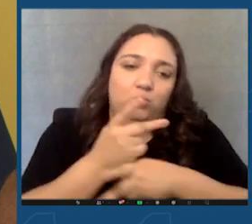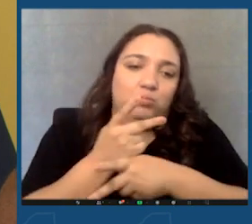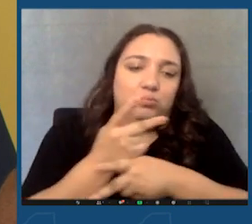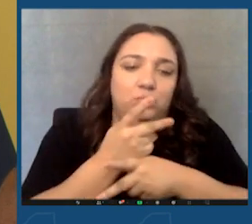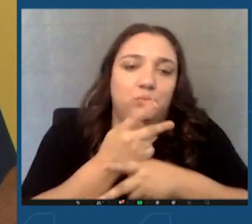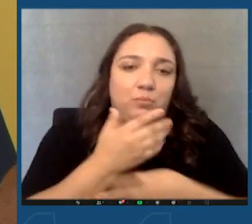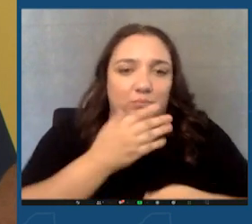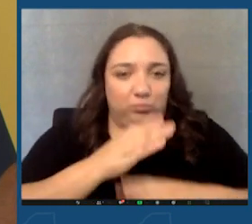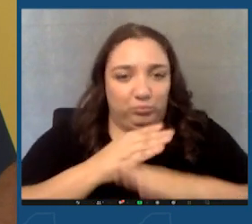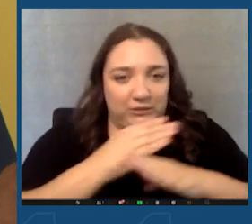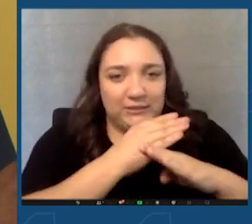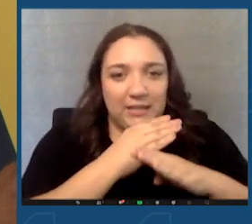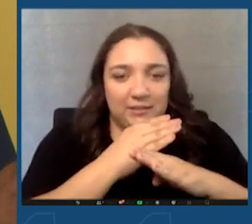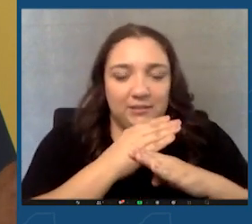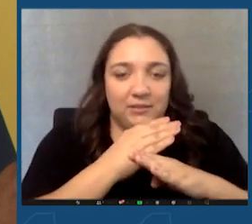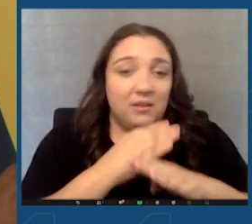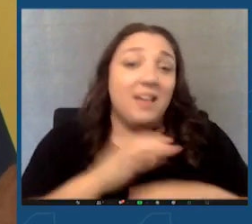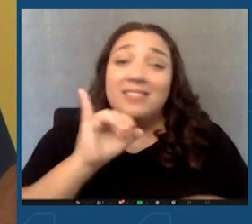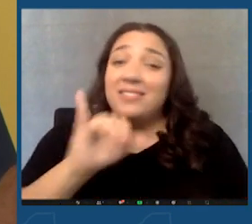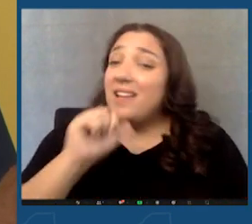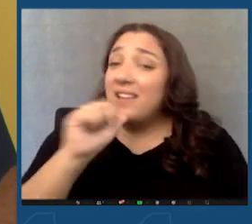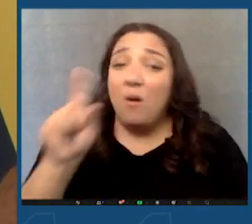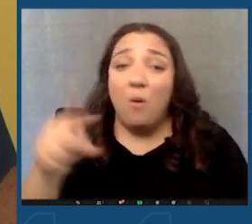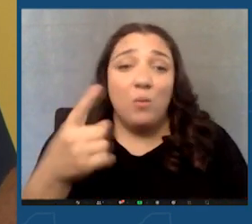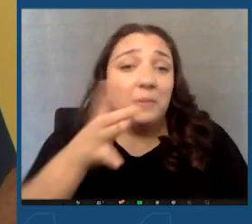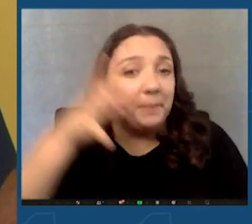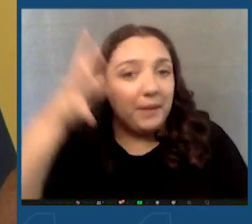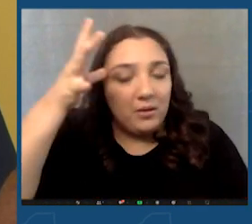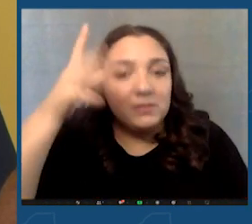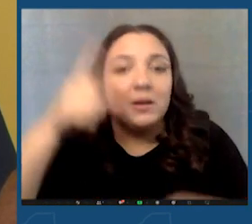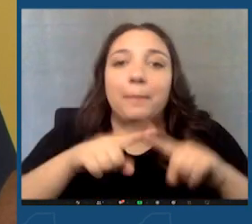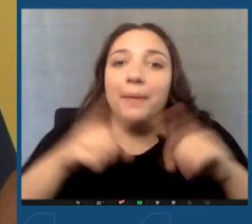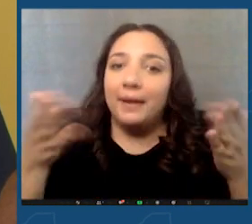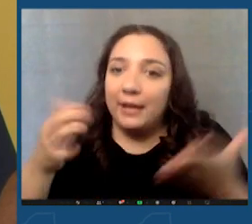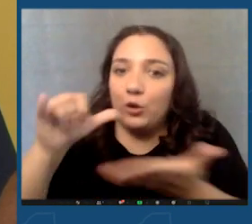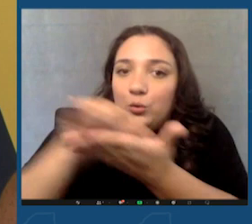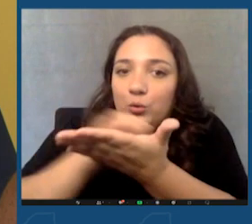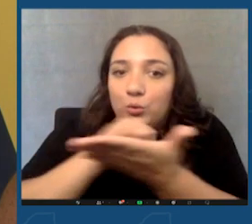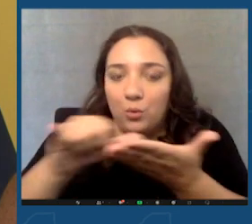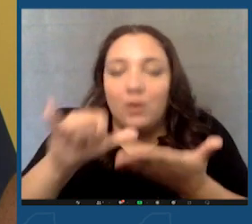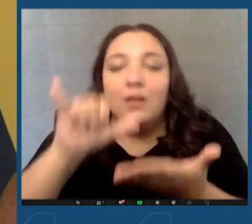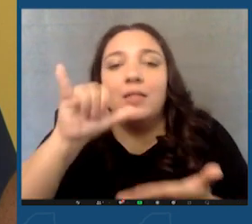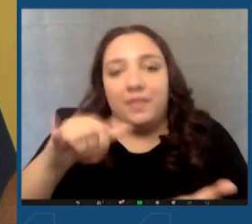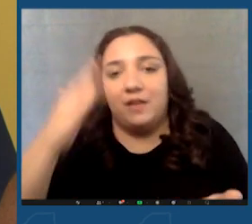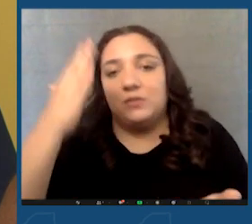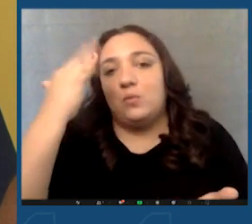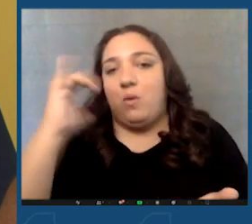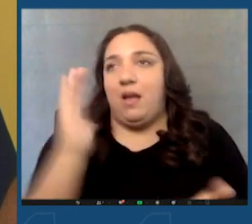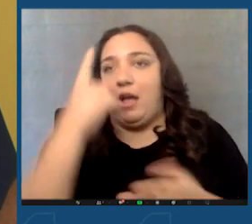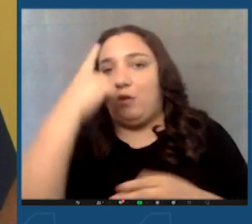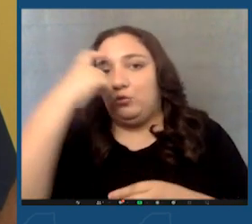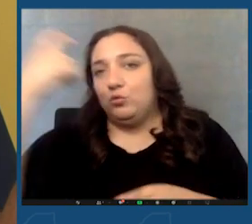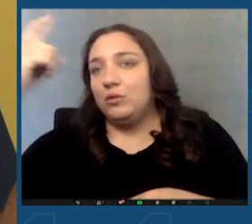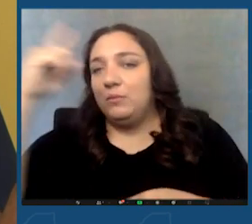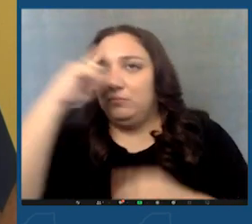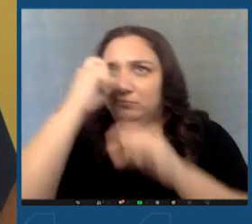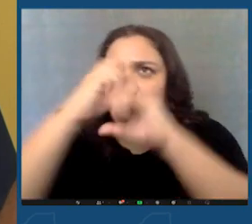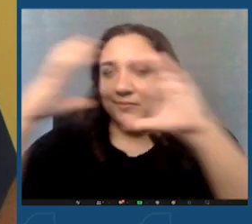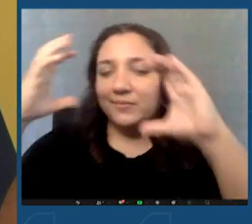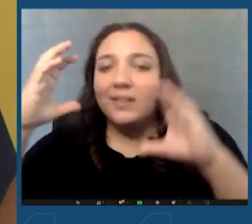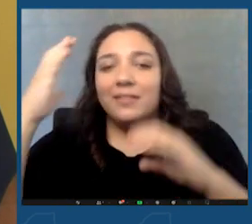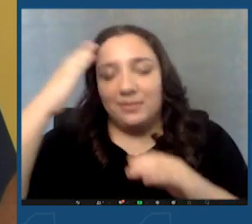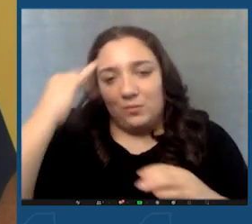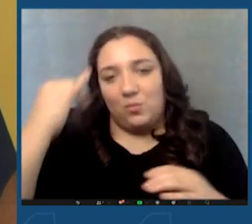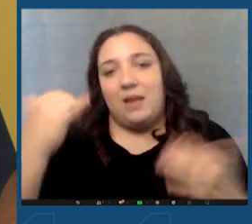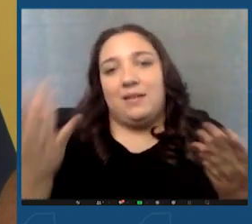dream, that is the New York dream that we invested in with these initiatives, and there's so much more to do. So I'm very proud to be here today, again,